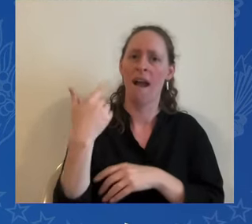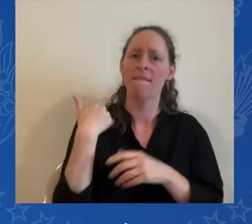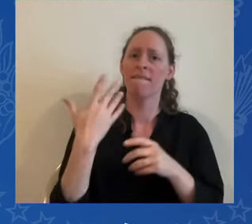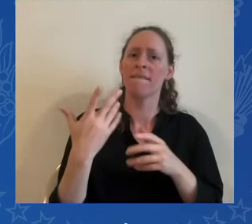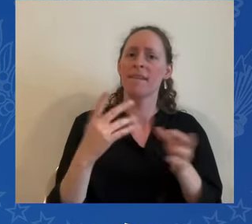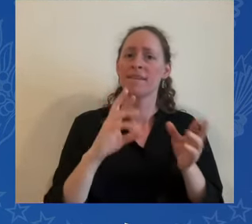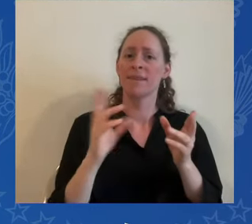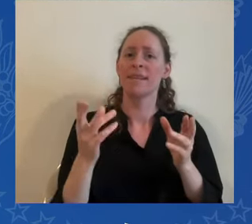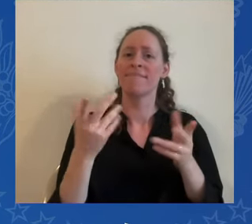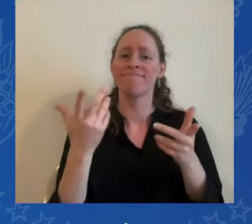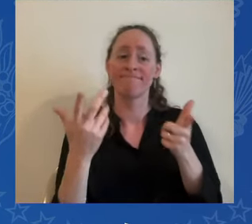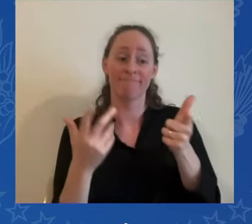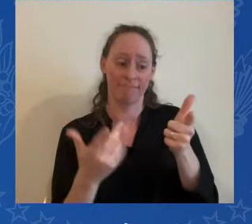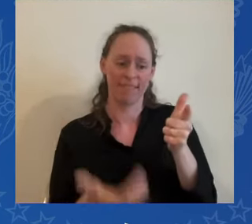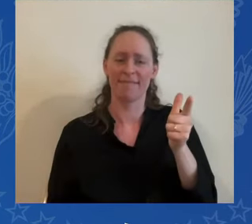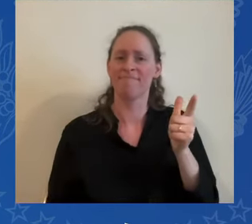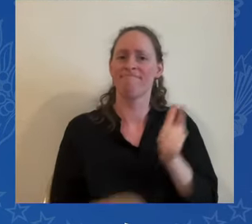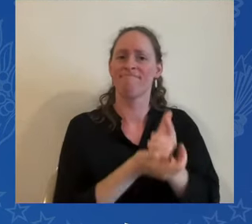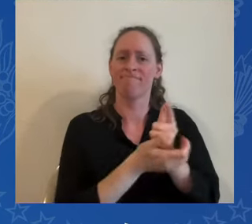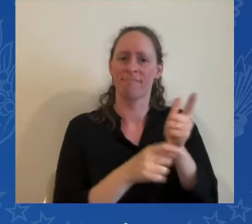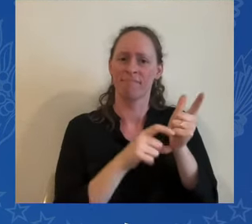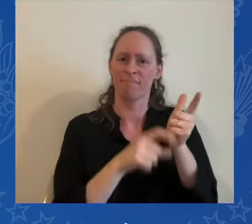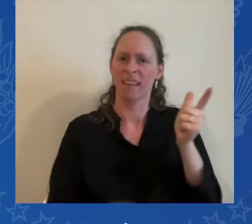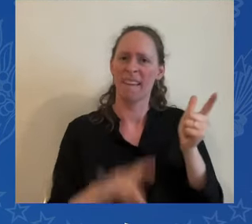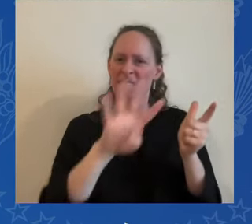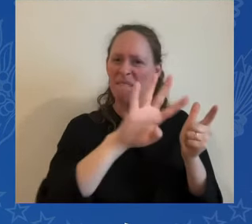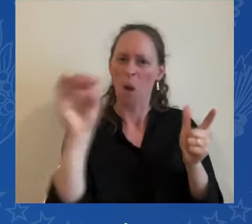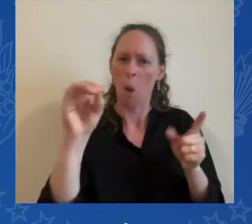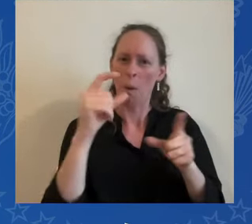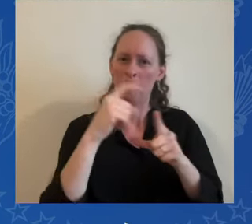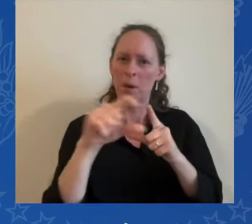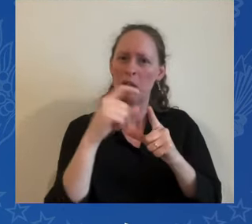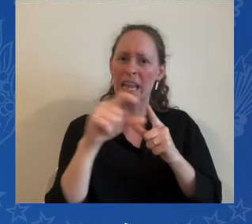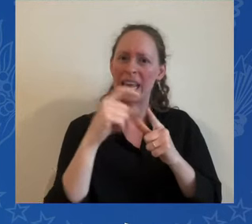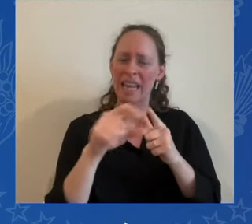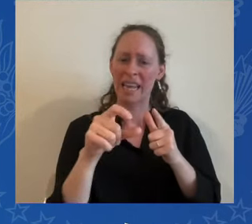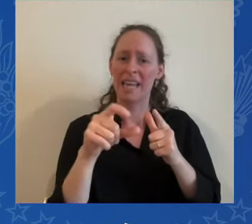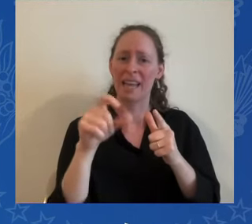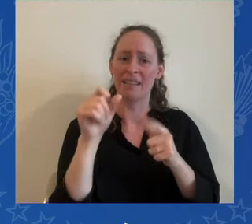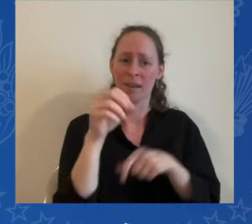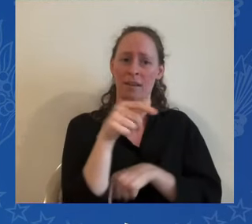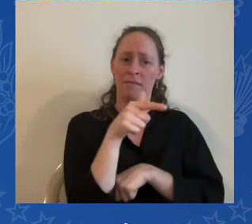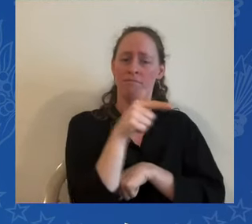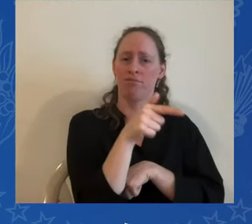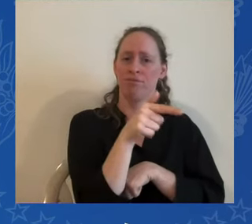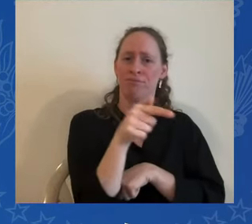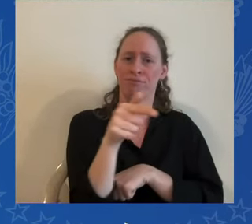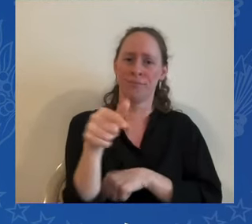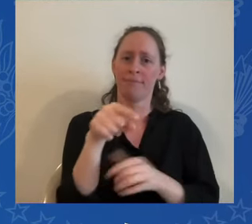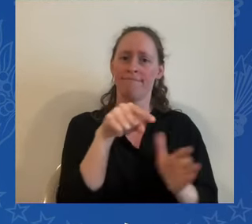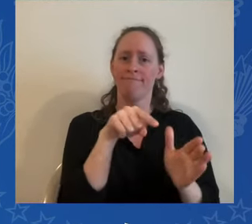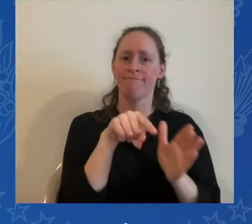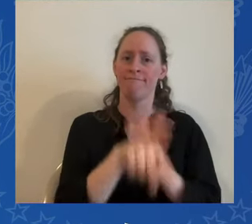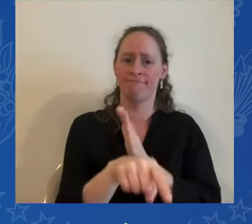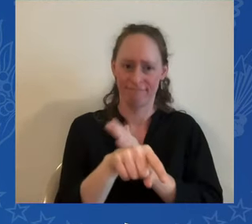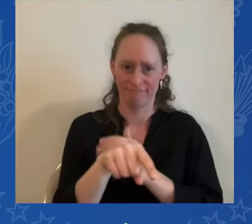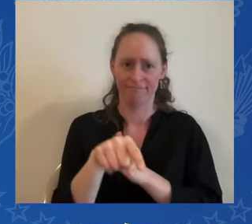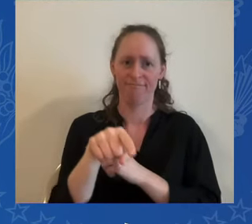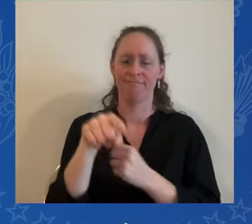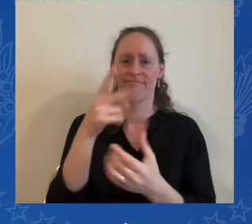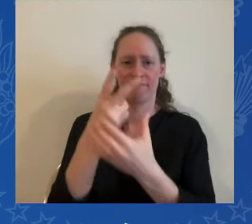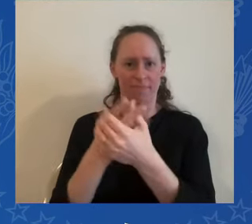hit. Detective Rivera died a few hours later at age 22, one of the youngest officers ever killed on the line of